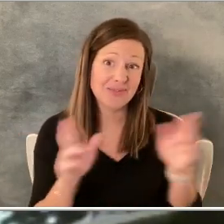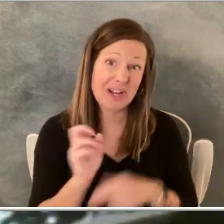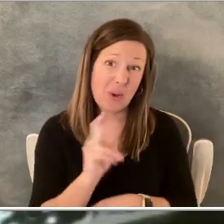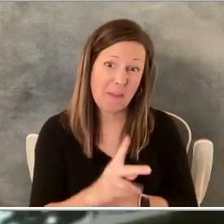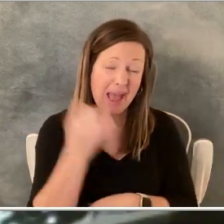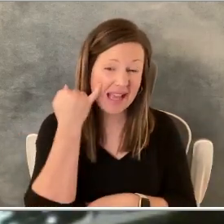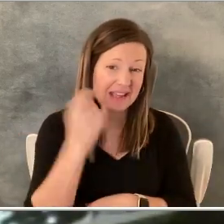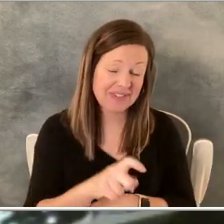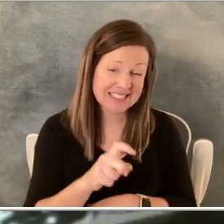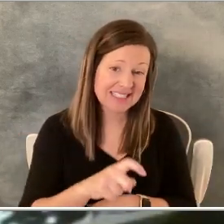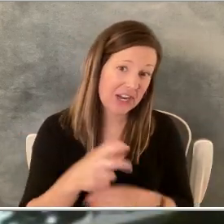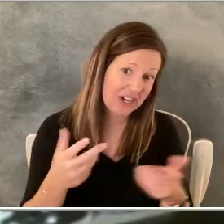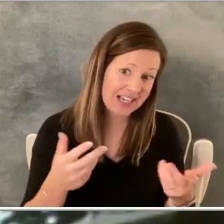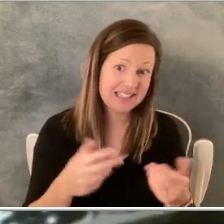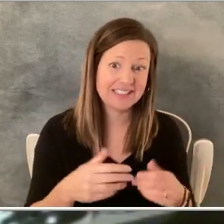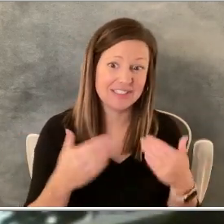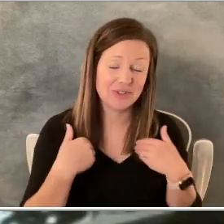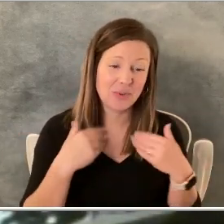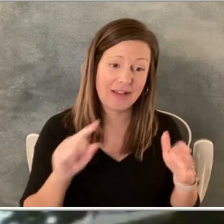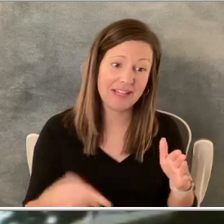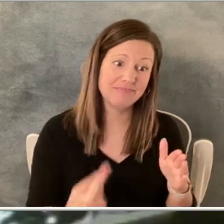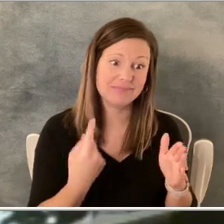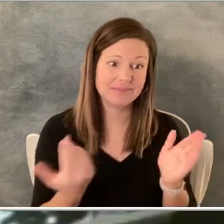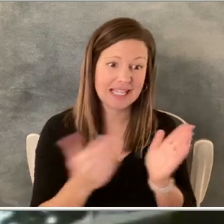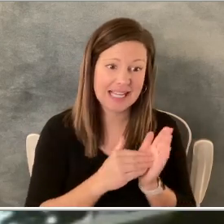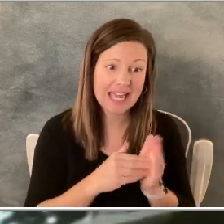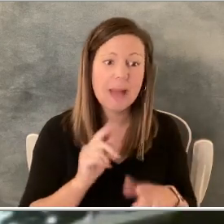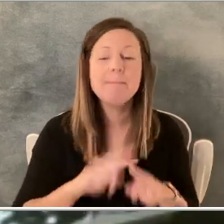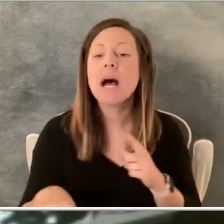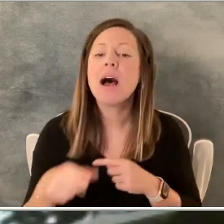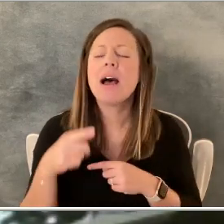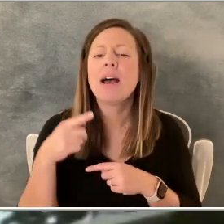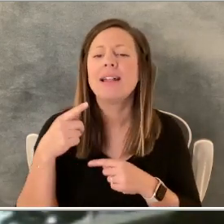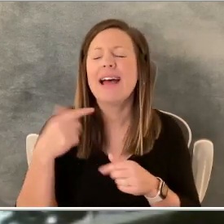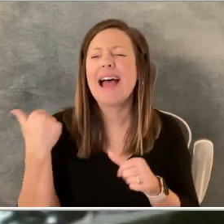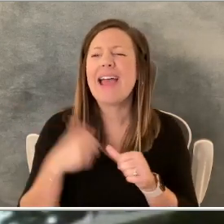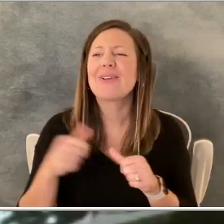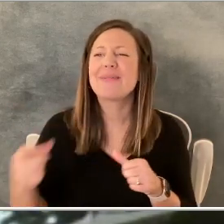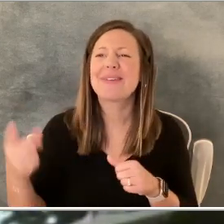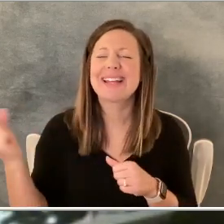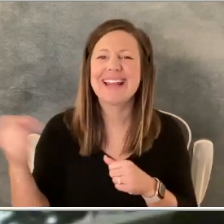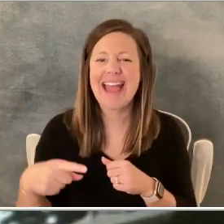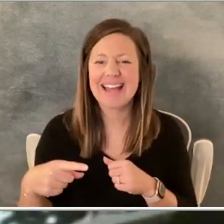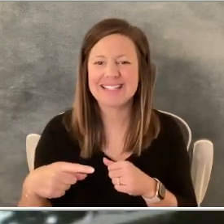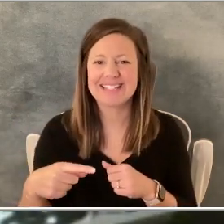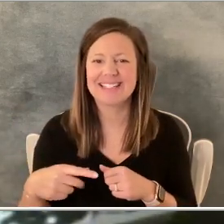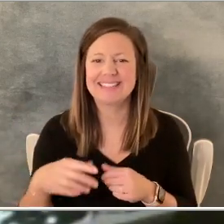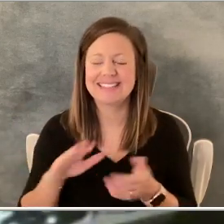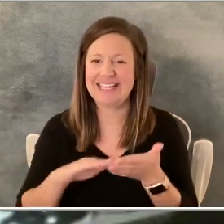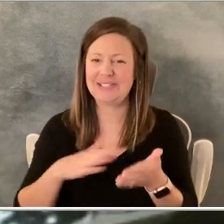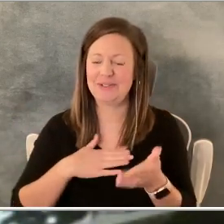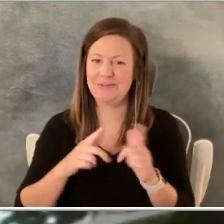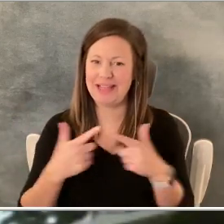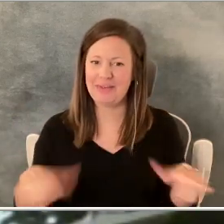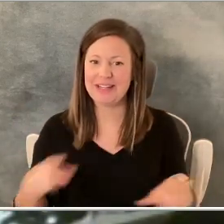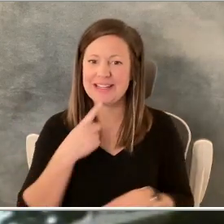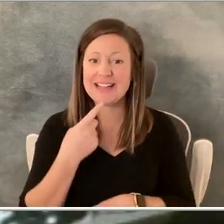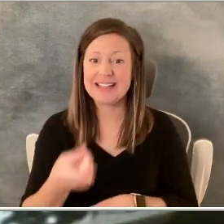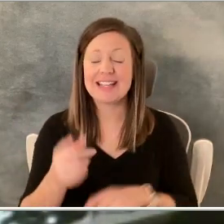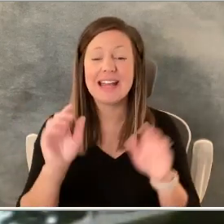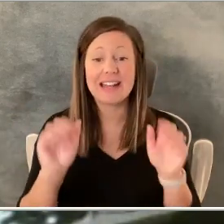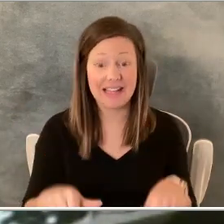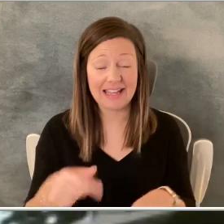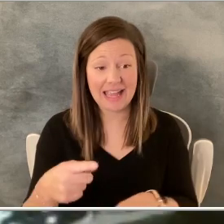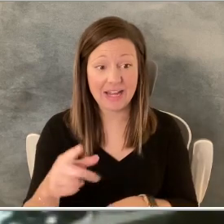necessary to have it reinserted. But he asked me, I remember this, excuse my language, please. He said, "Can you pee?"